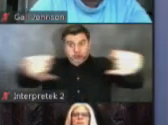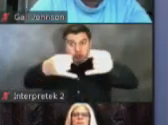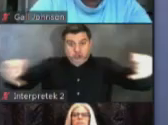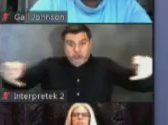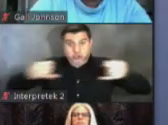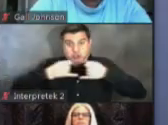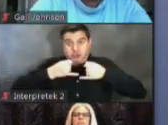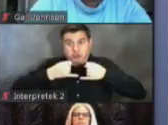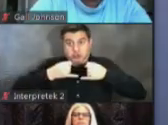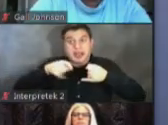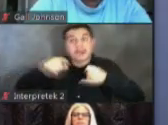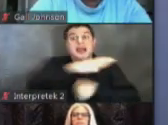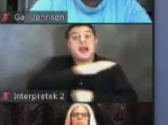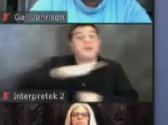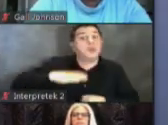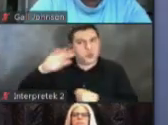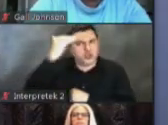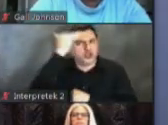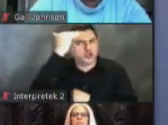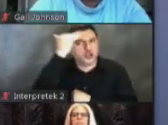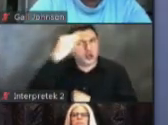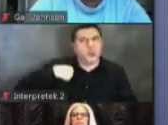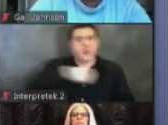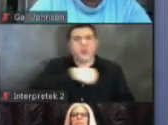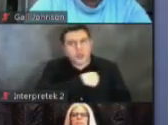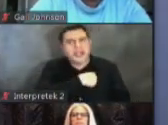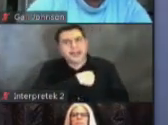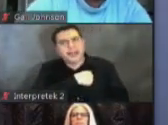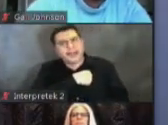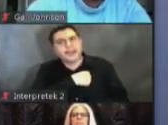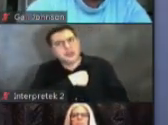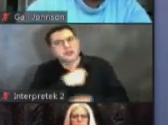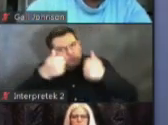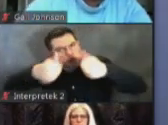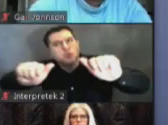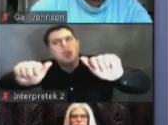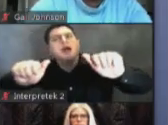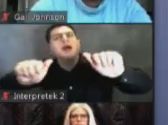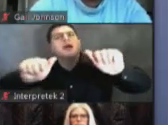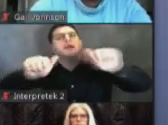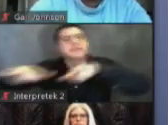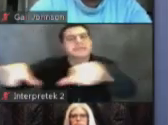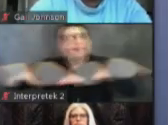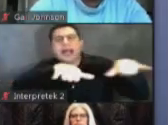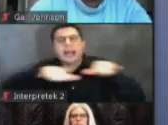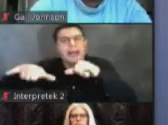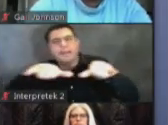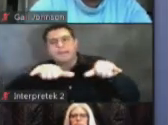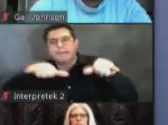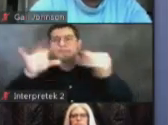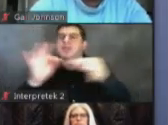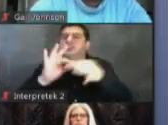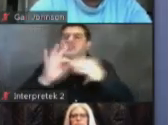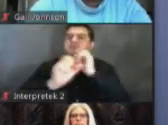intentional since the beginning on trying to have some common messaging with the county. And in this particular case,